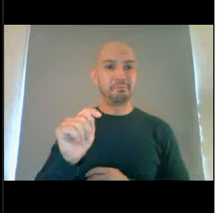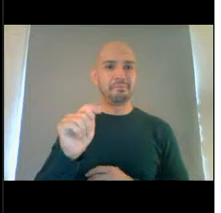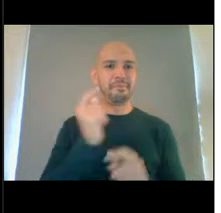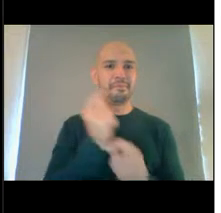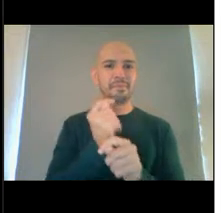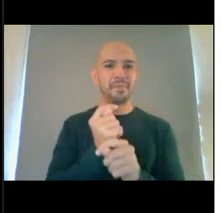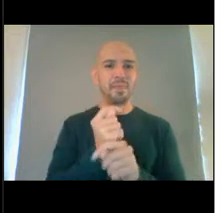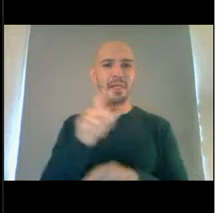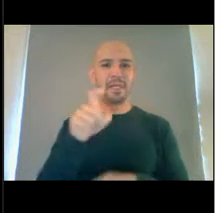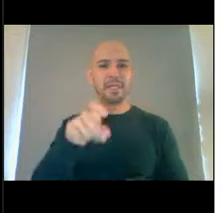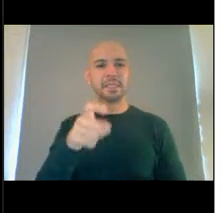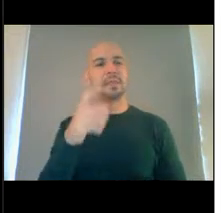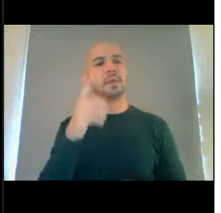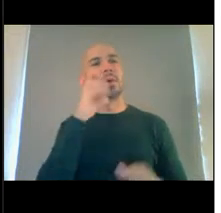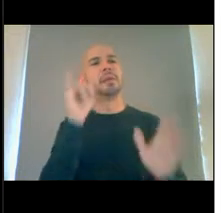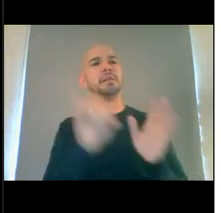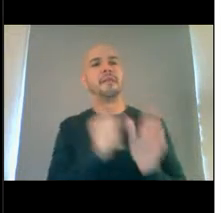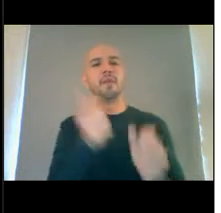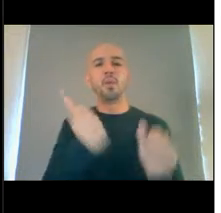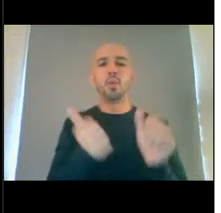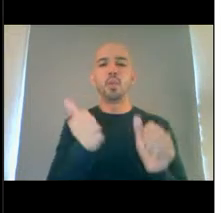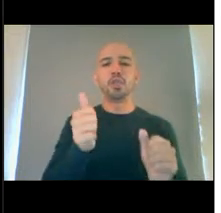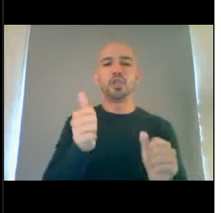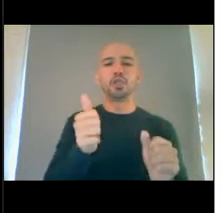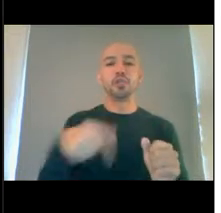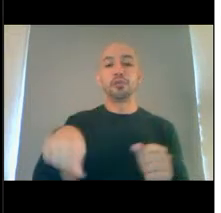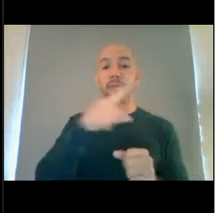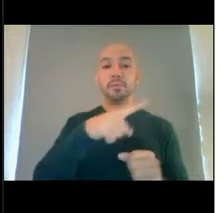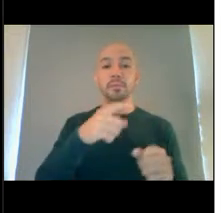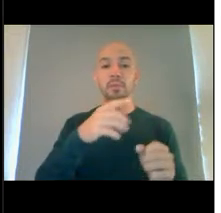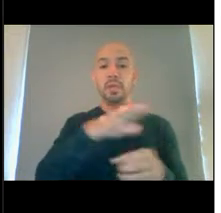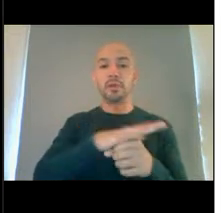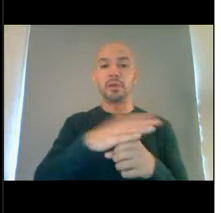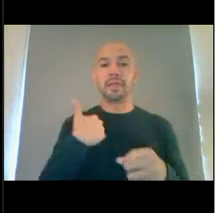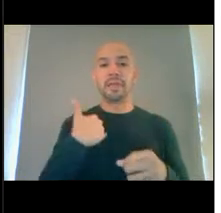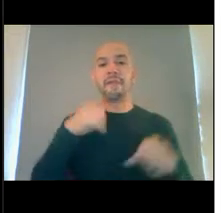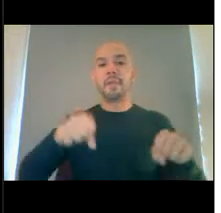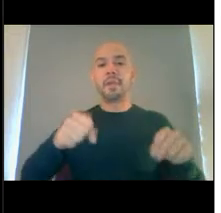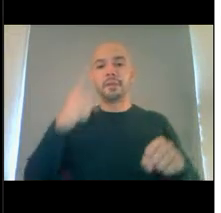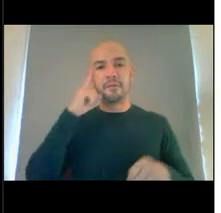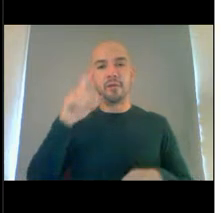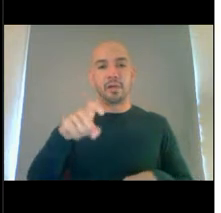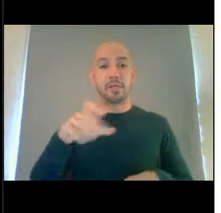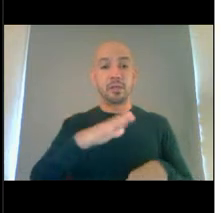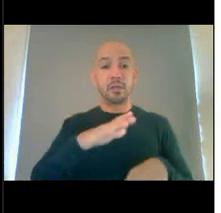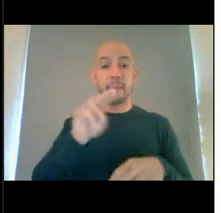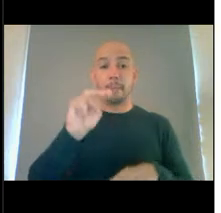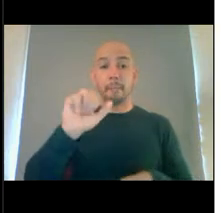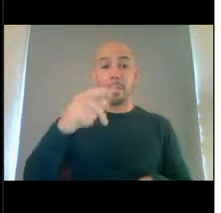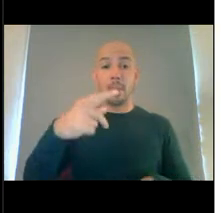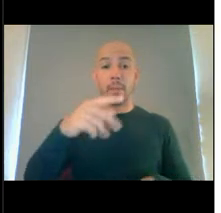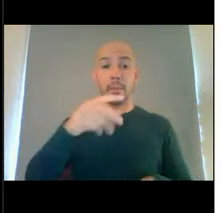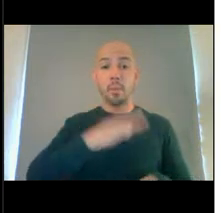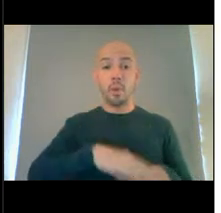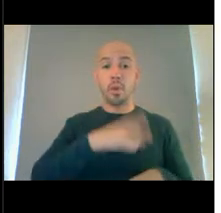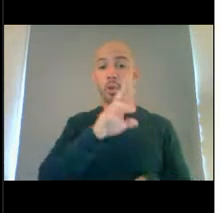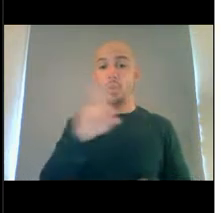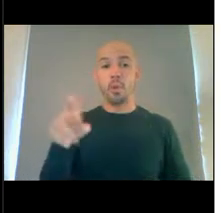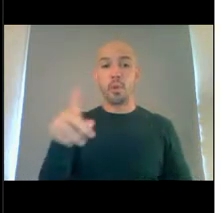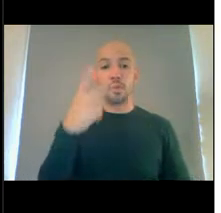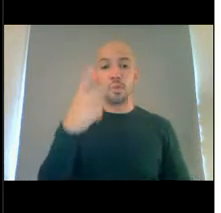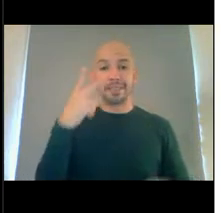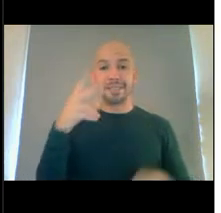capacity during the peak so in the map to the right it shows the size of the dot which corresponds to